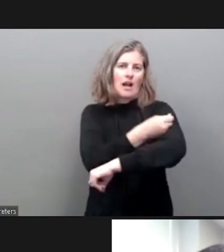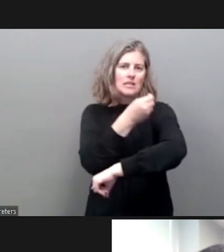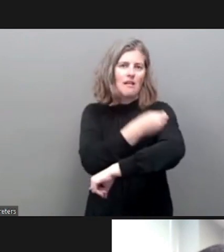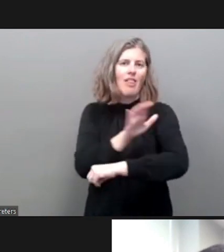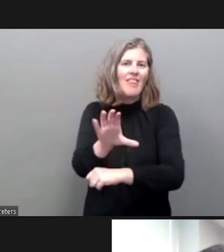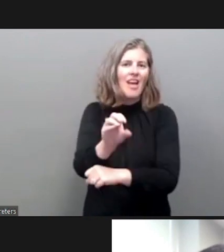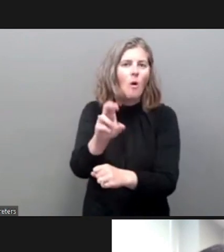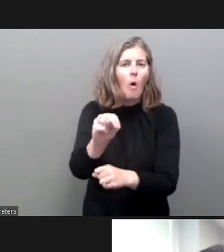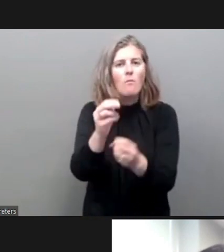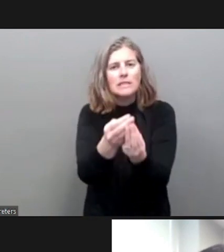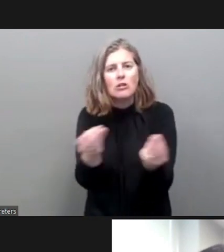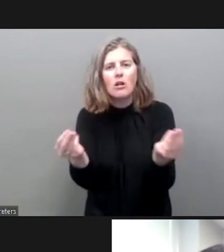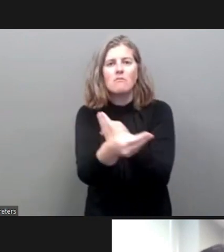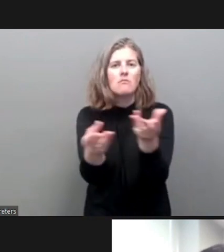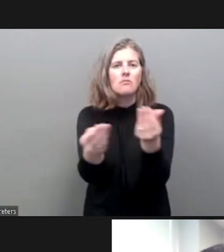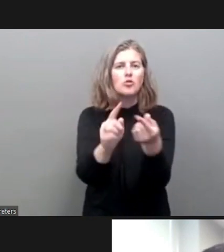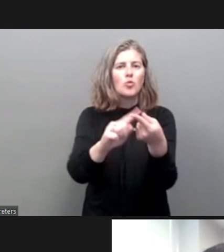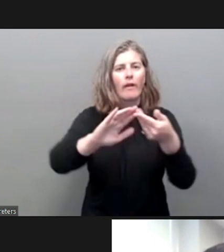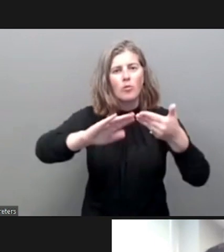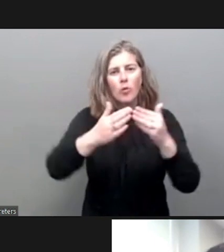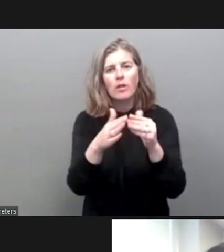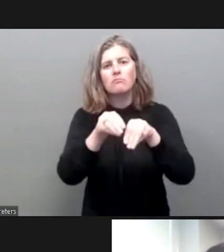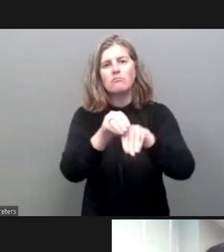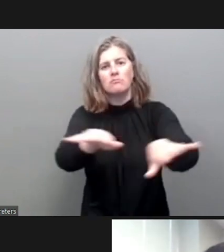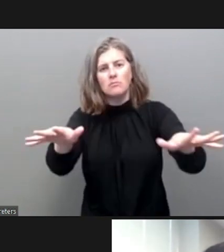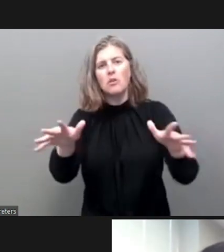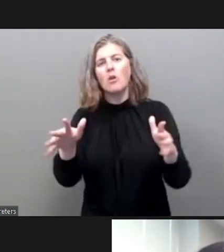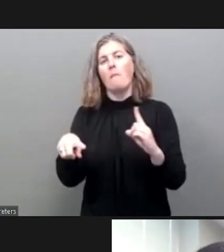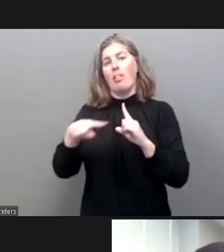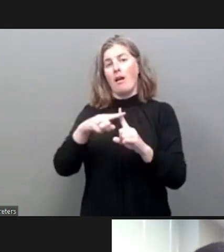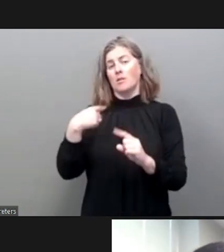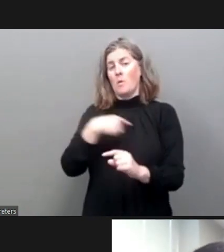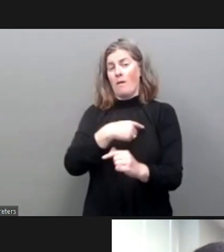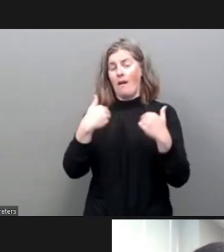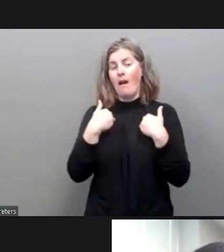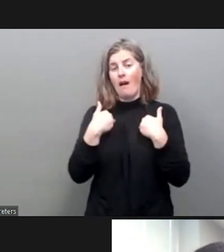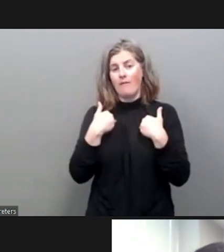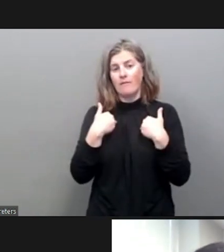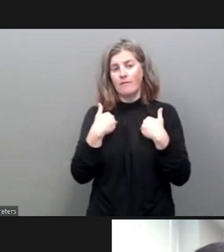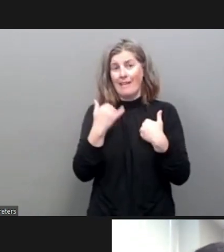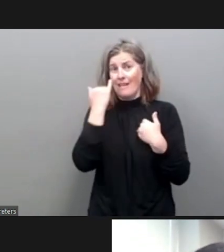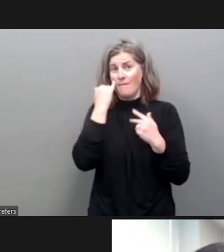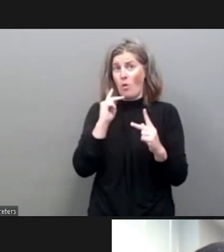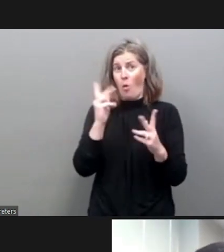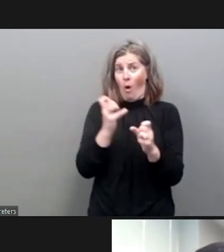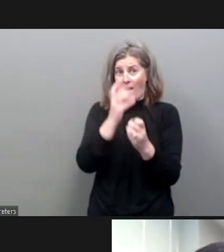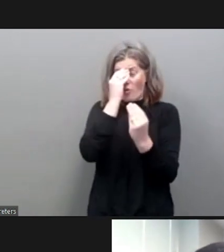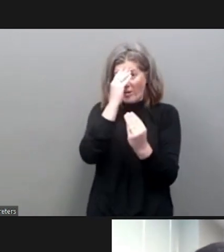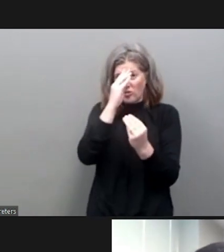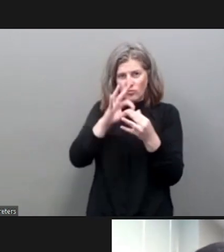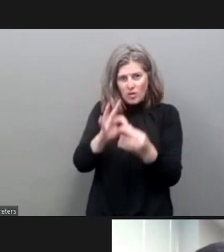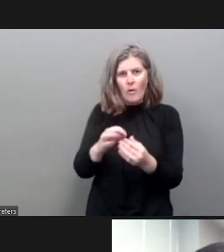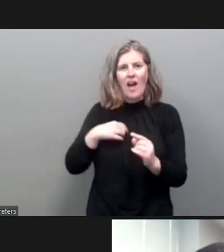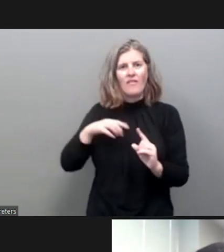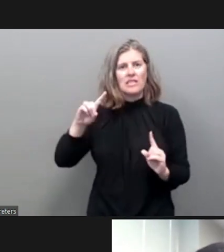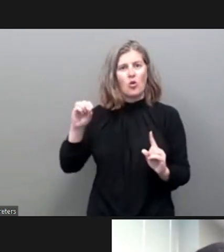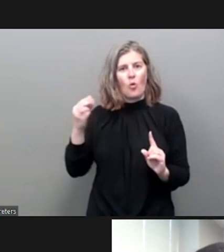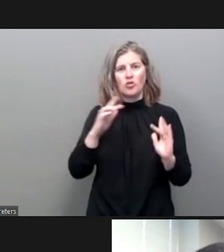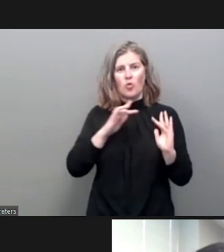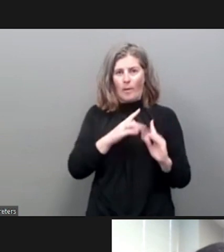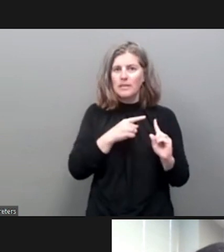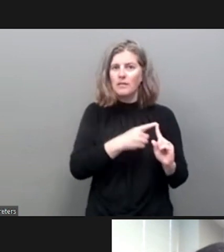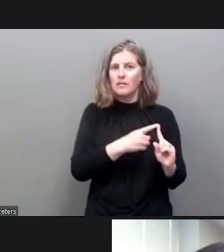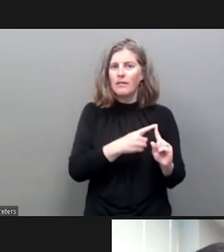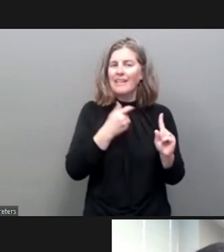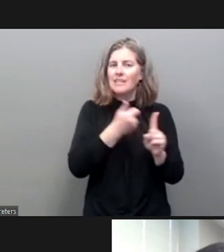own materials to the community. We also have, if people want materials, that we have a DOH website, that's a